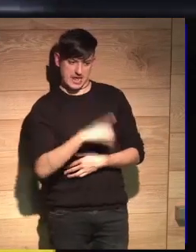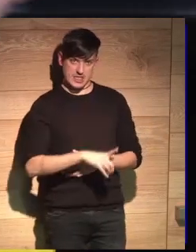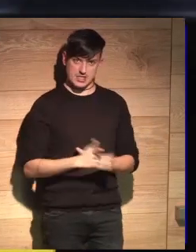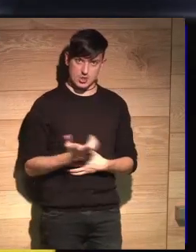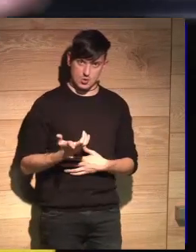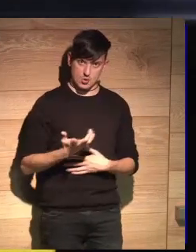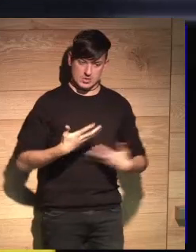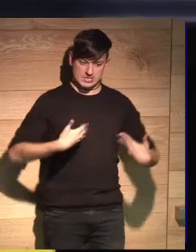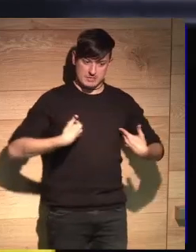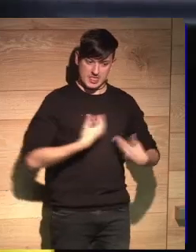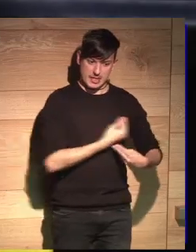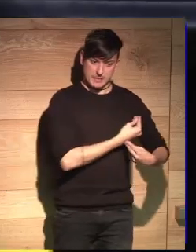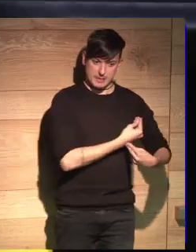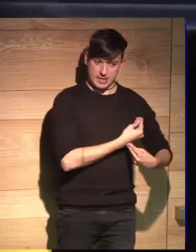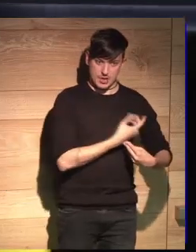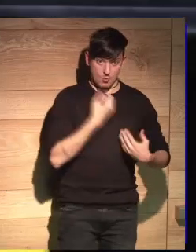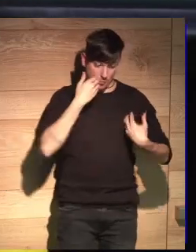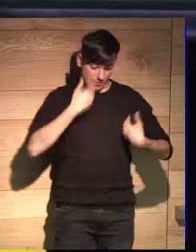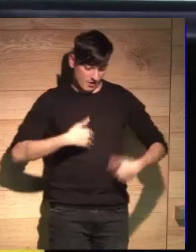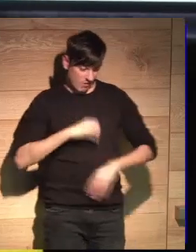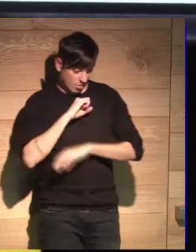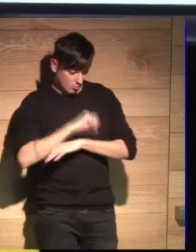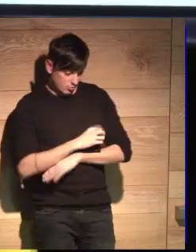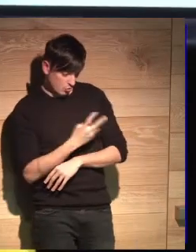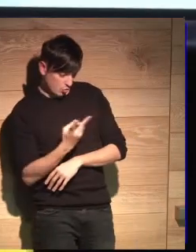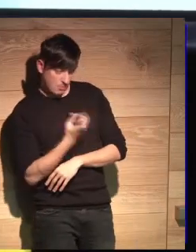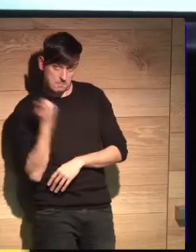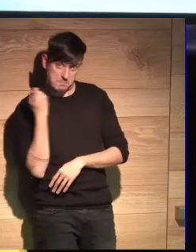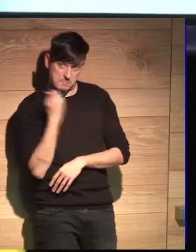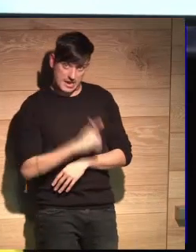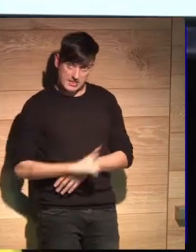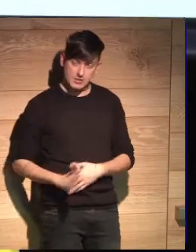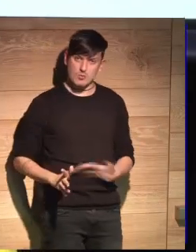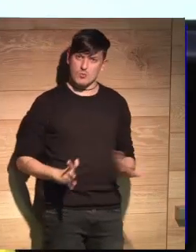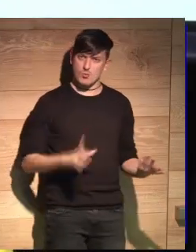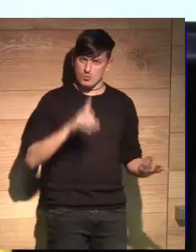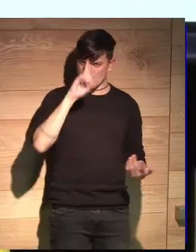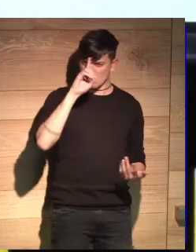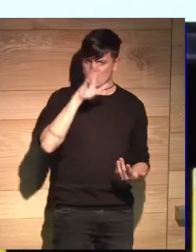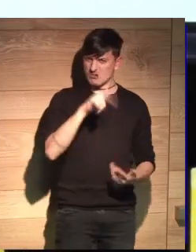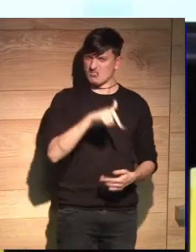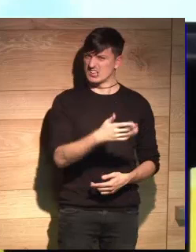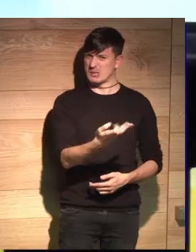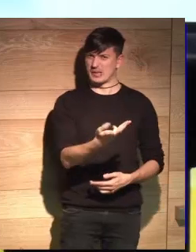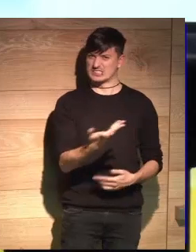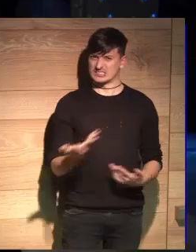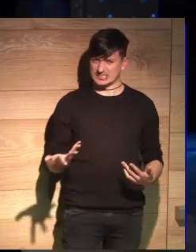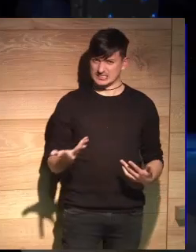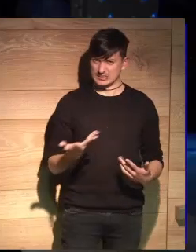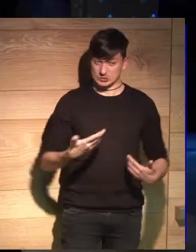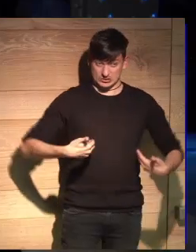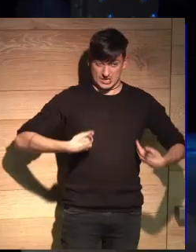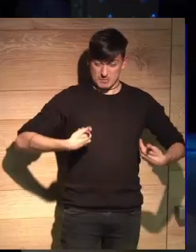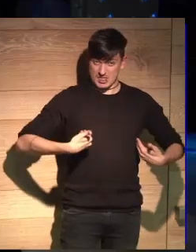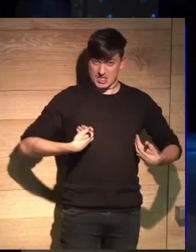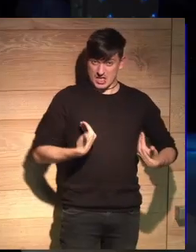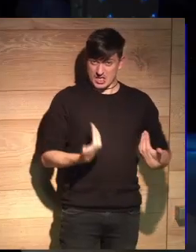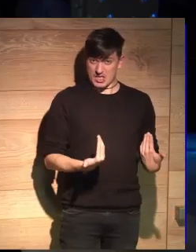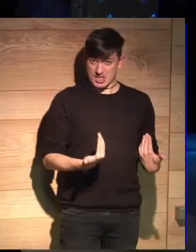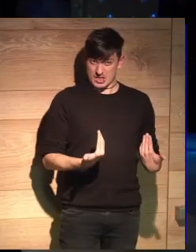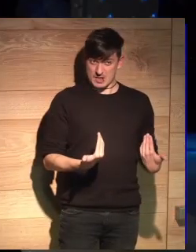an amazing similarity between a baby chimpanzee and a grown-up human. So what's going on here?